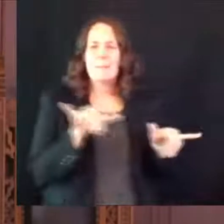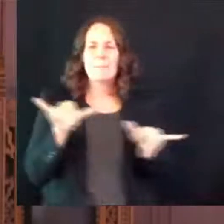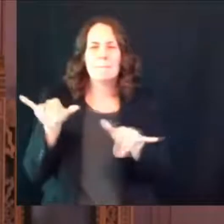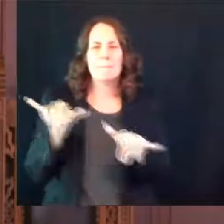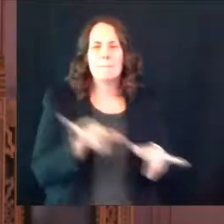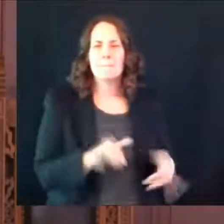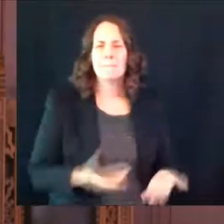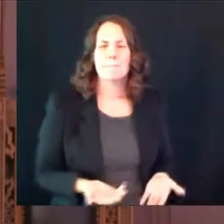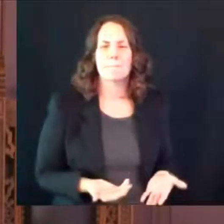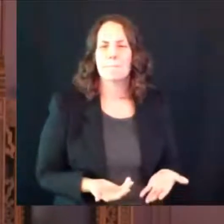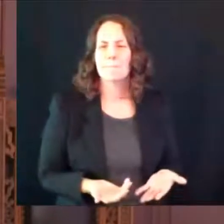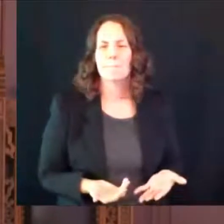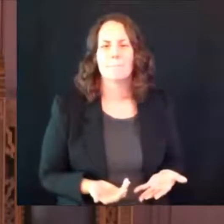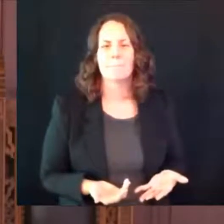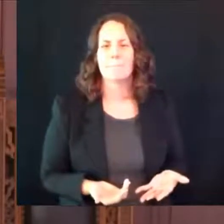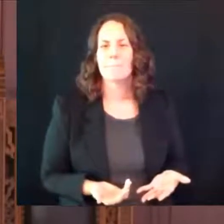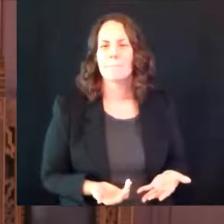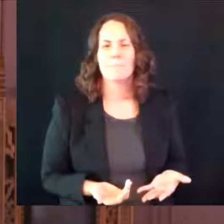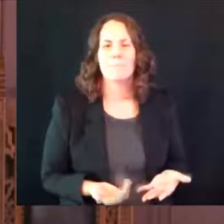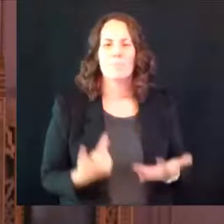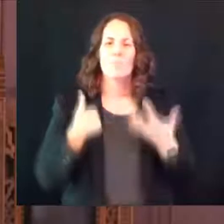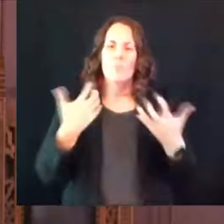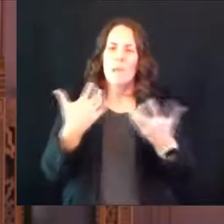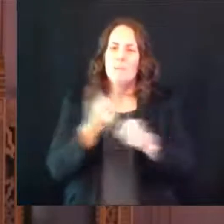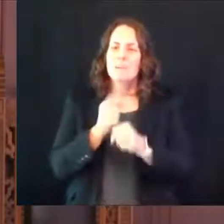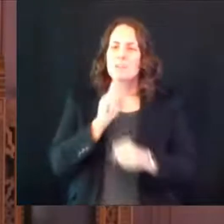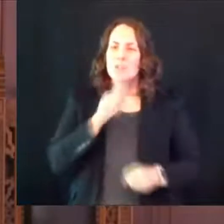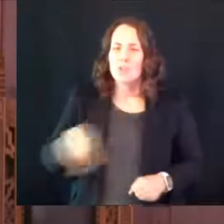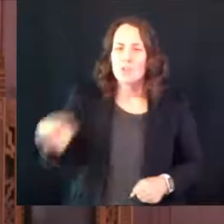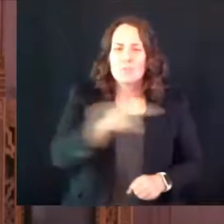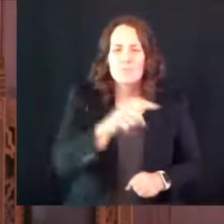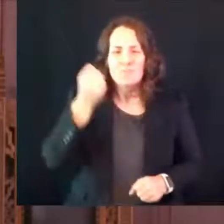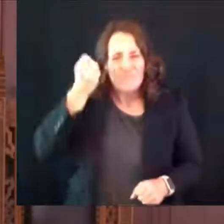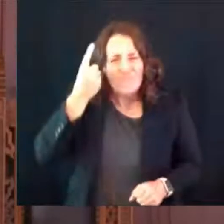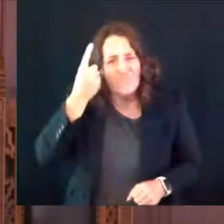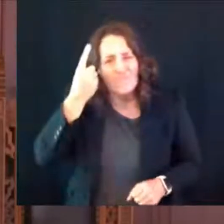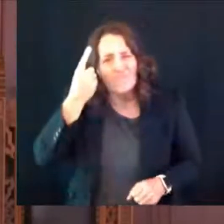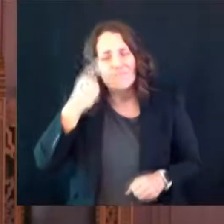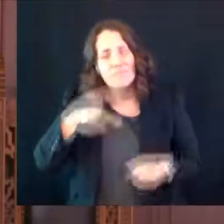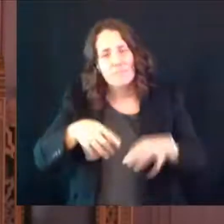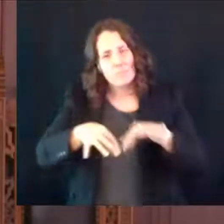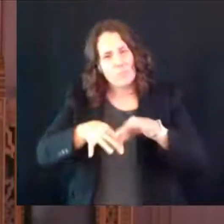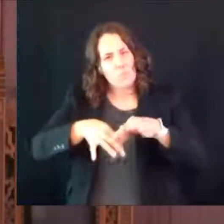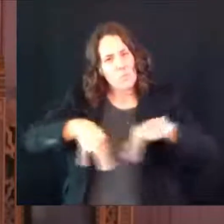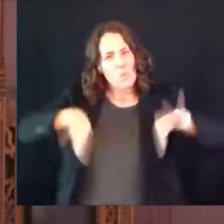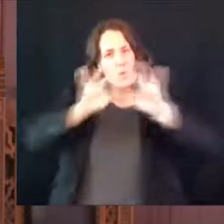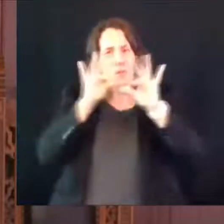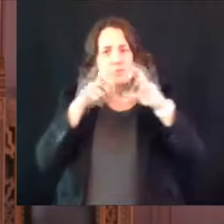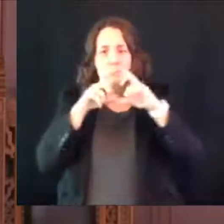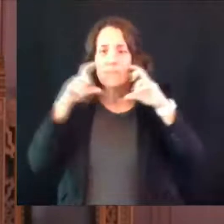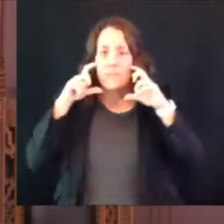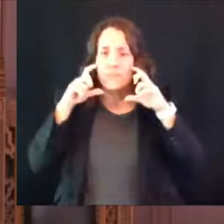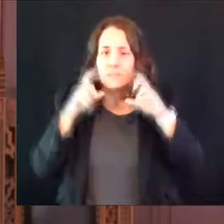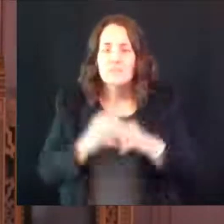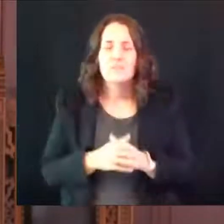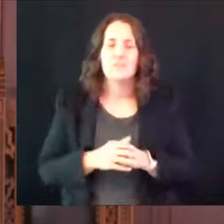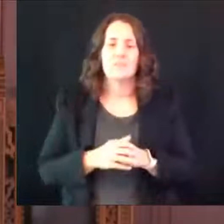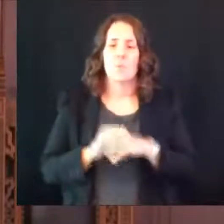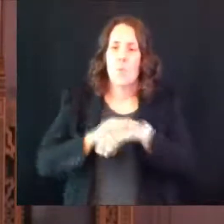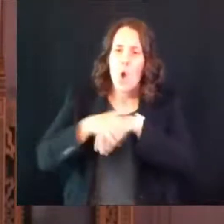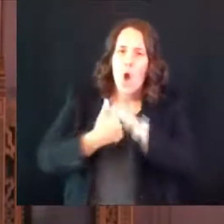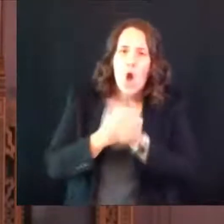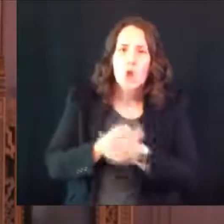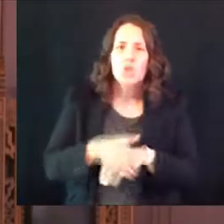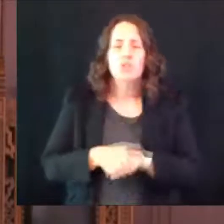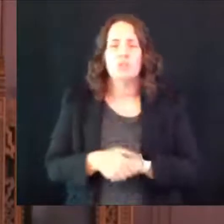mask, washing your hands, making sure that you're not in a small room with a bunch of people without a mask. It's not rocket science,